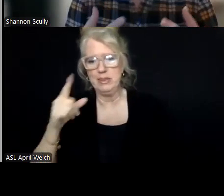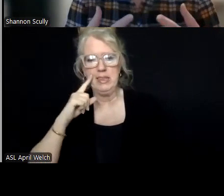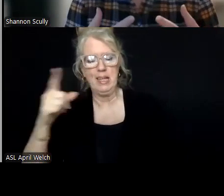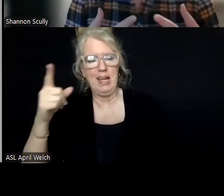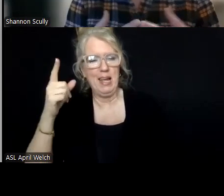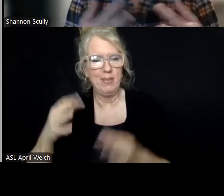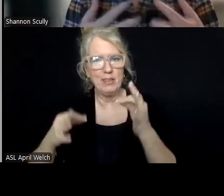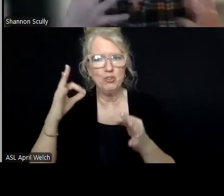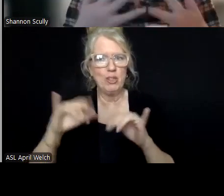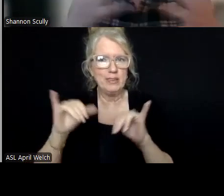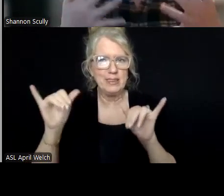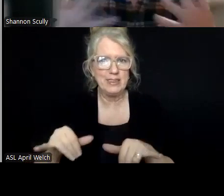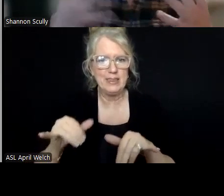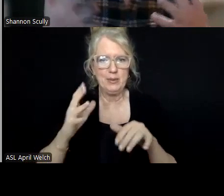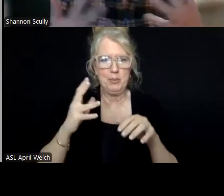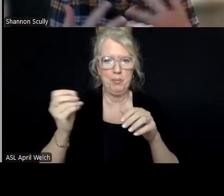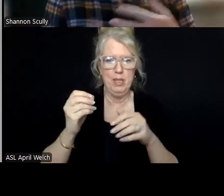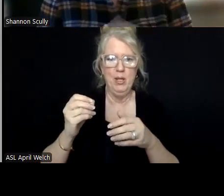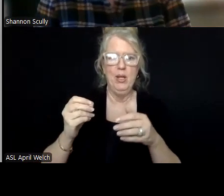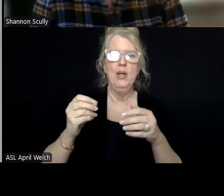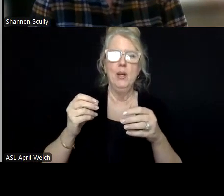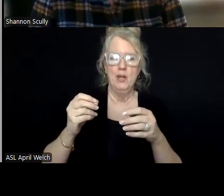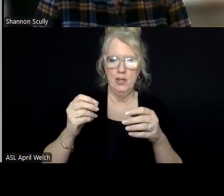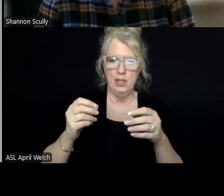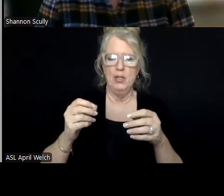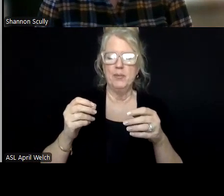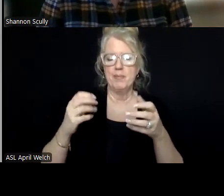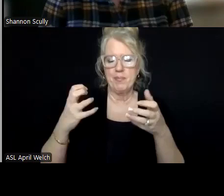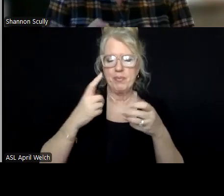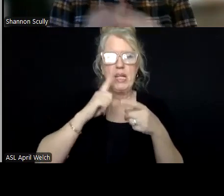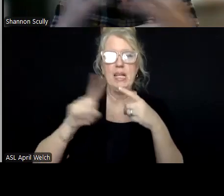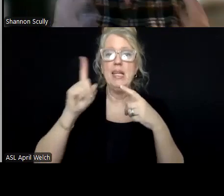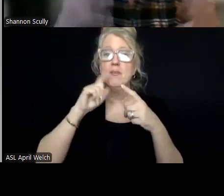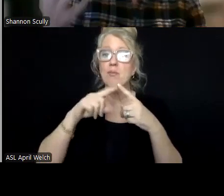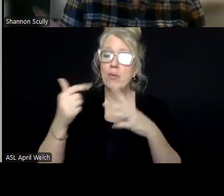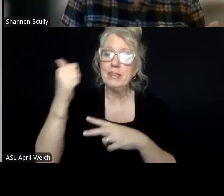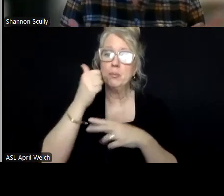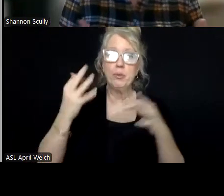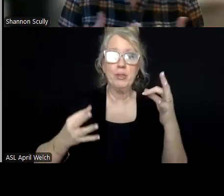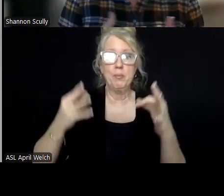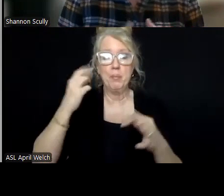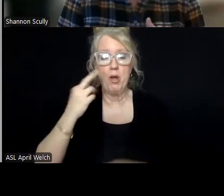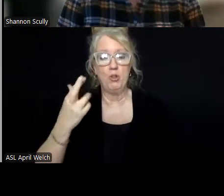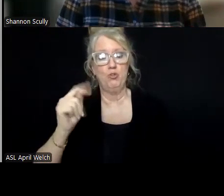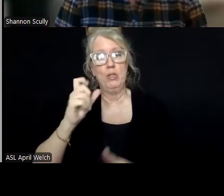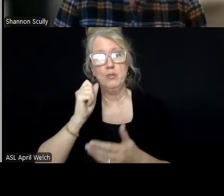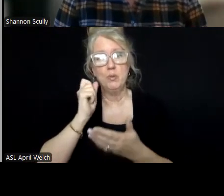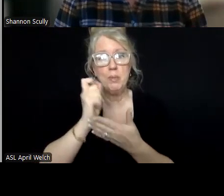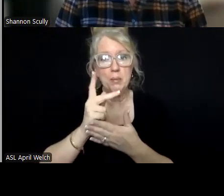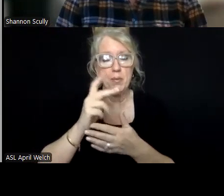the absence or kind of in the wake of the Supreme Court justice's ruling on Grants Pass v.